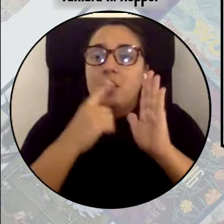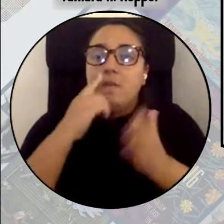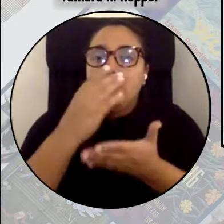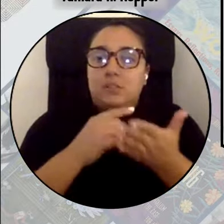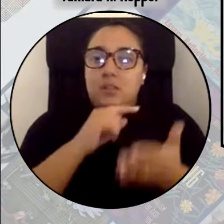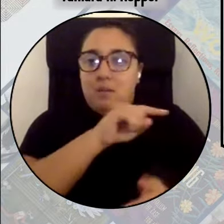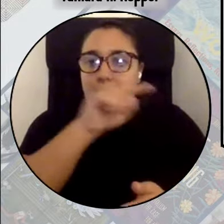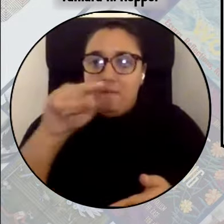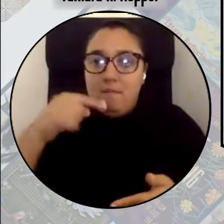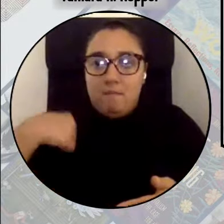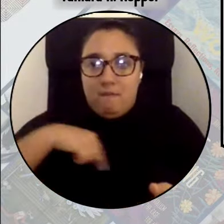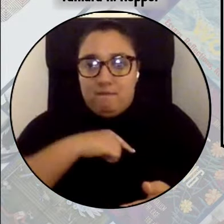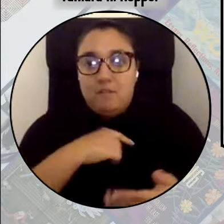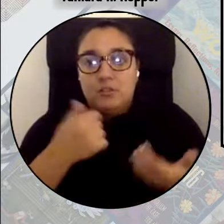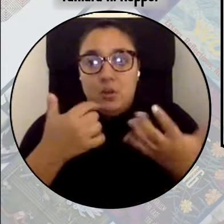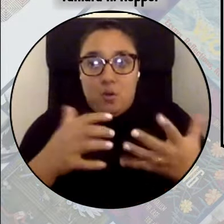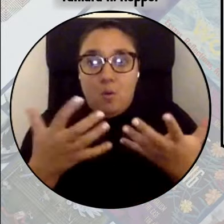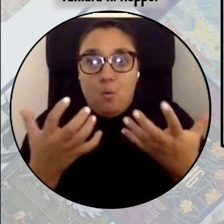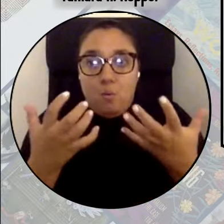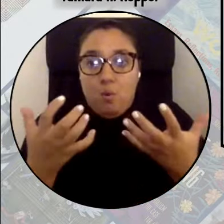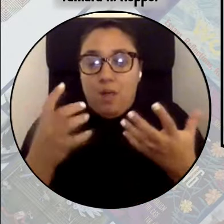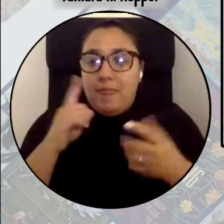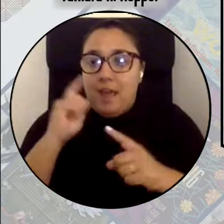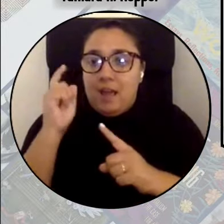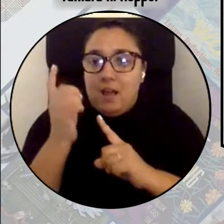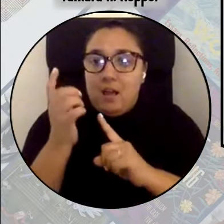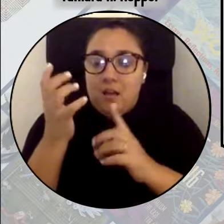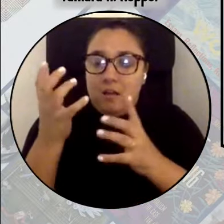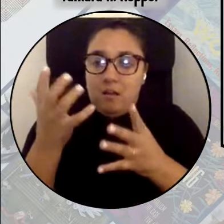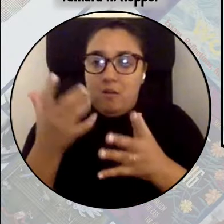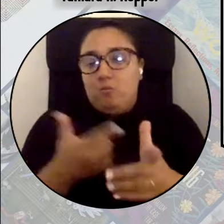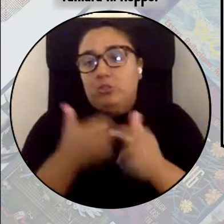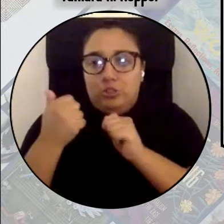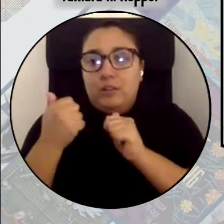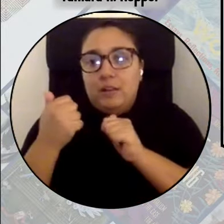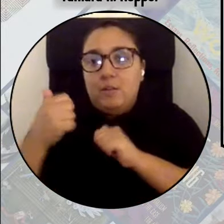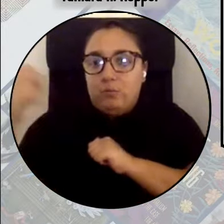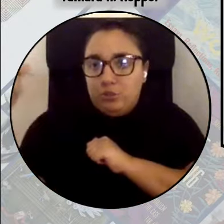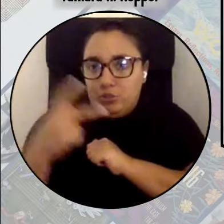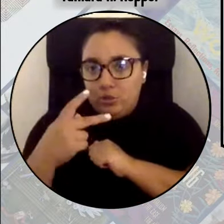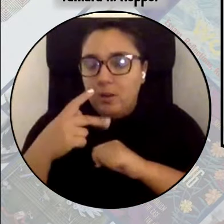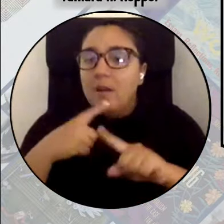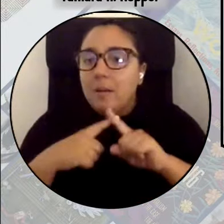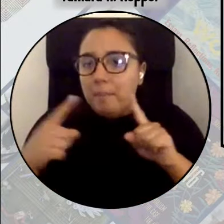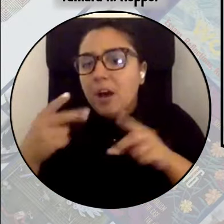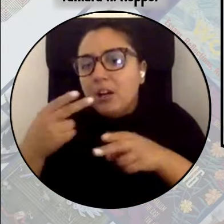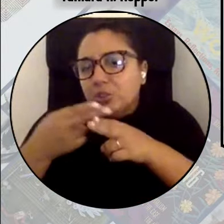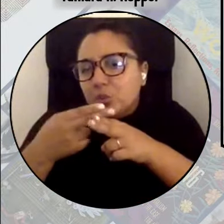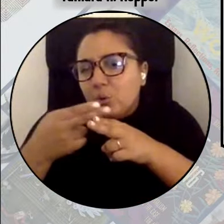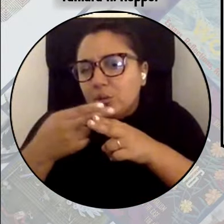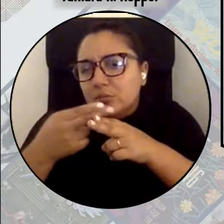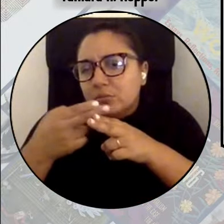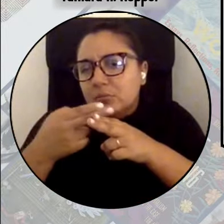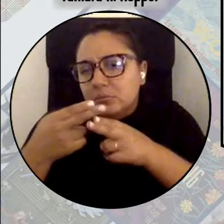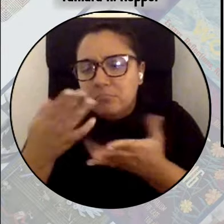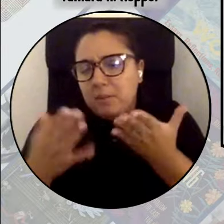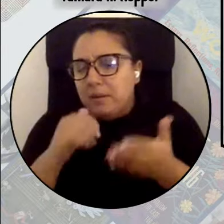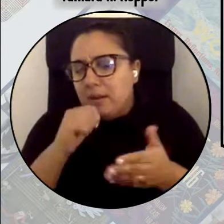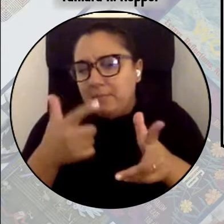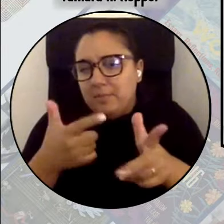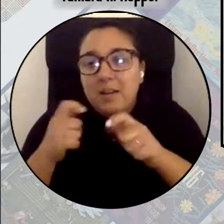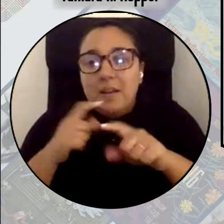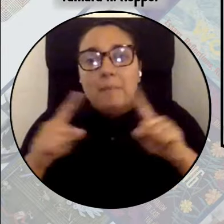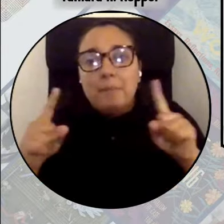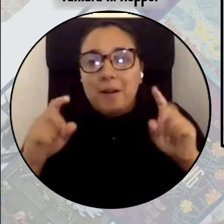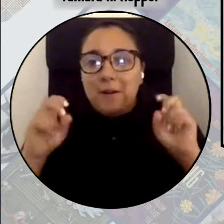try to get immediate return for some people, not immediate, obviously, but to work in the short term for that effort. All right,